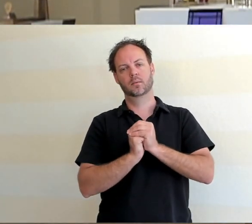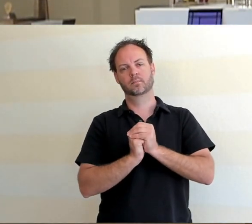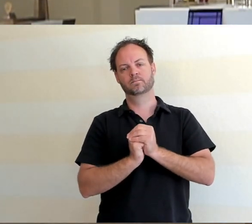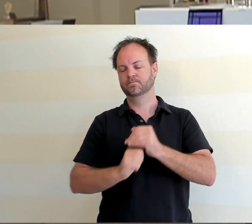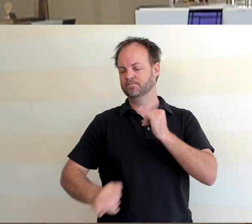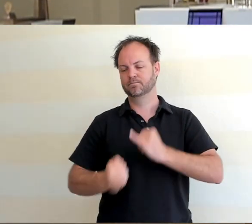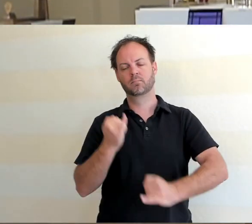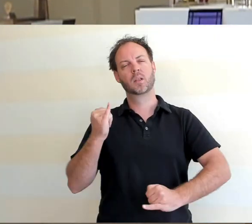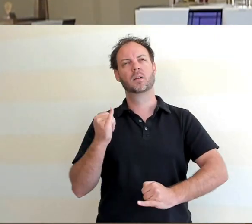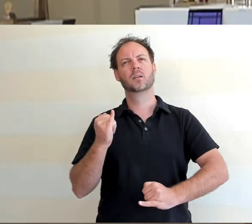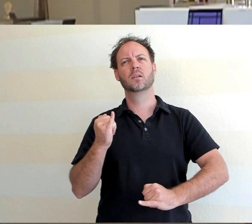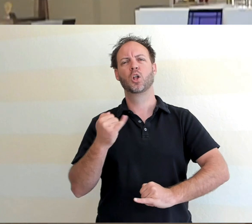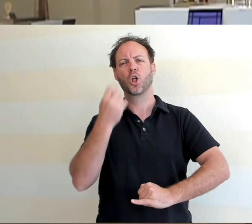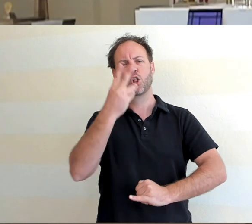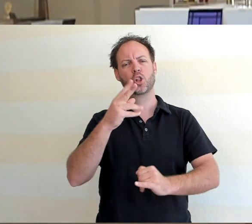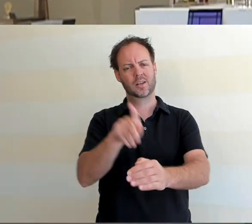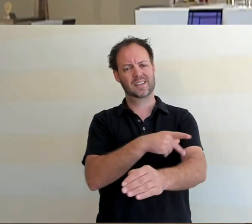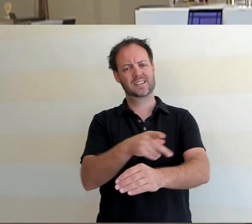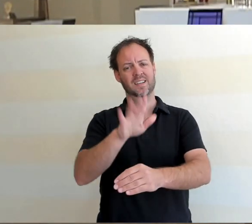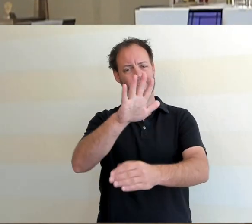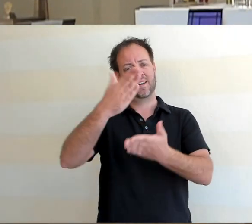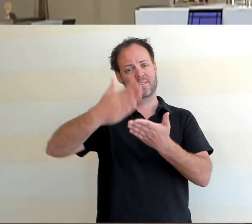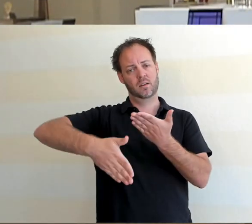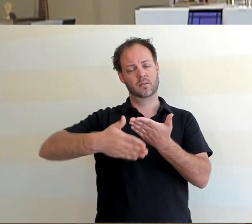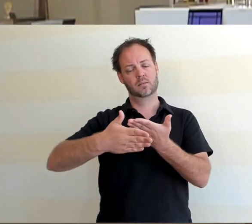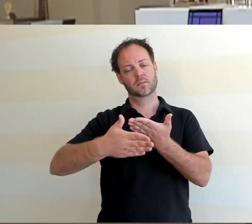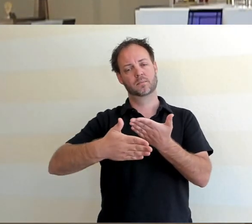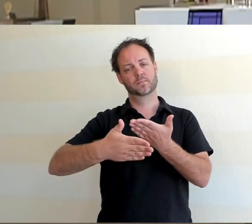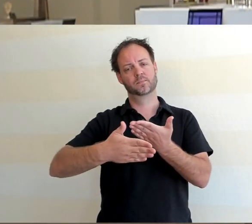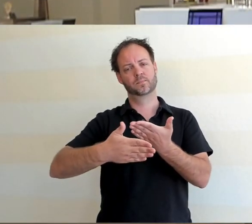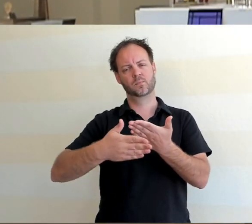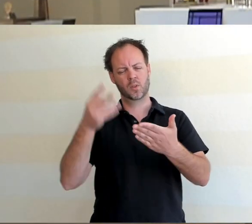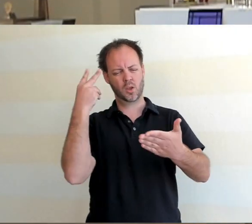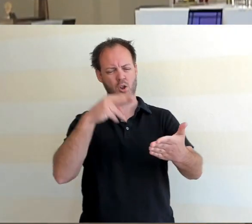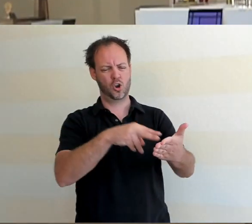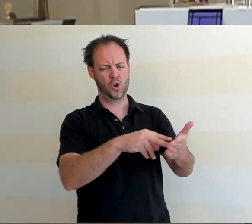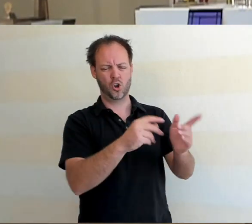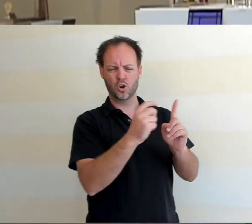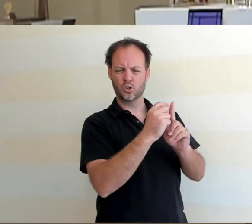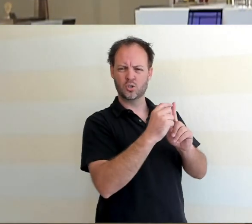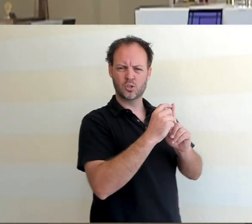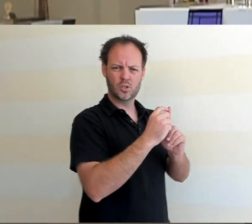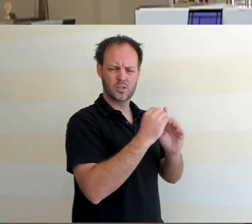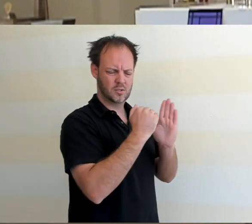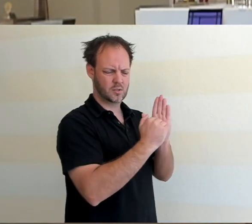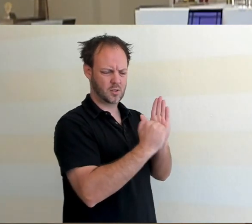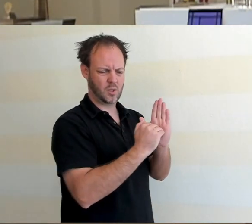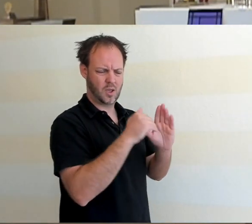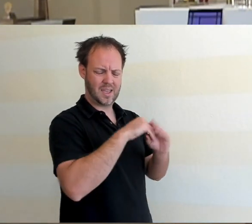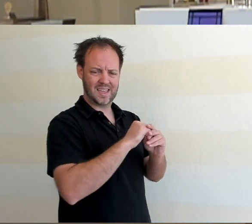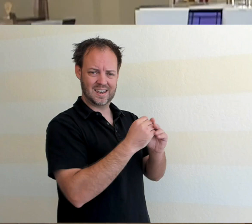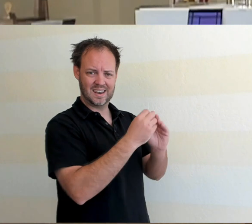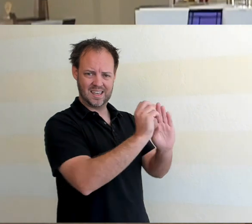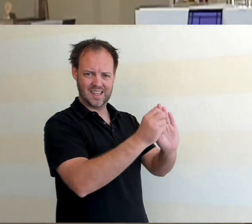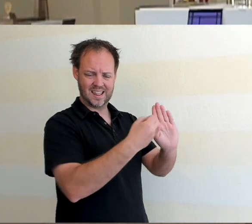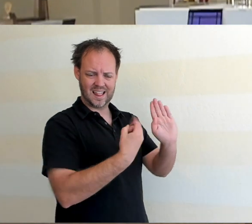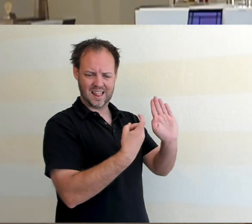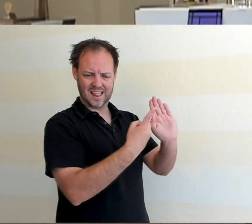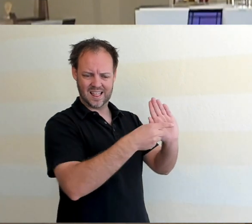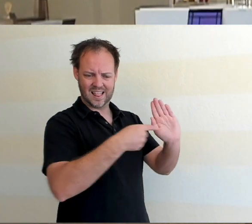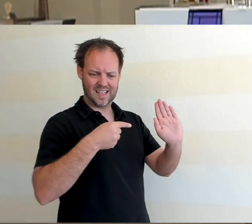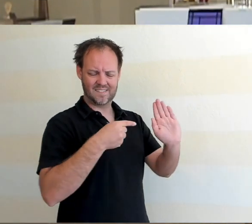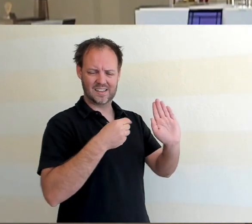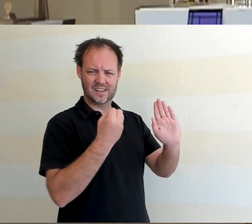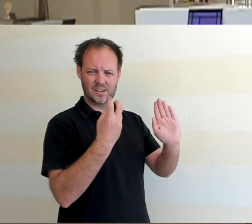Finally, look at how Psalm 5 ends. Notice the words of comfort in verses 11 and